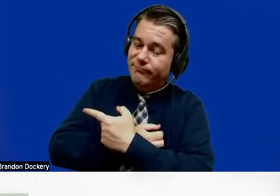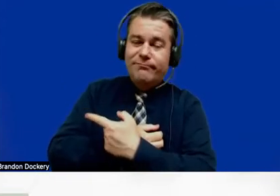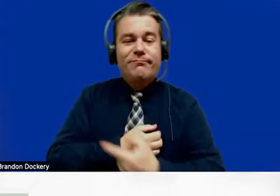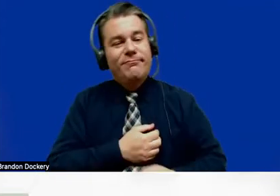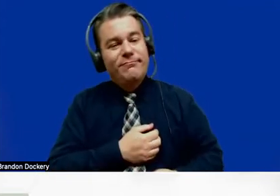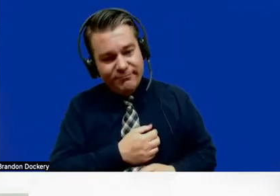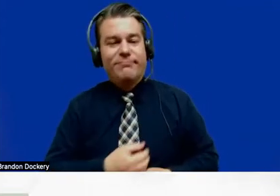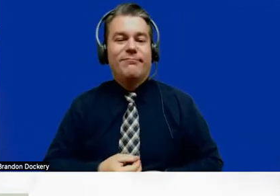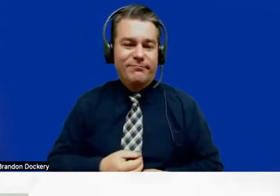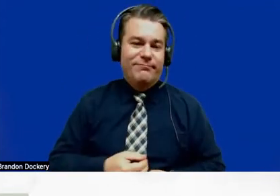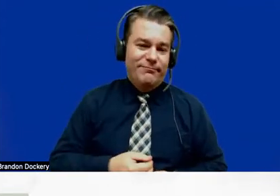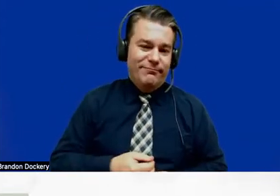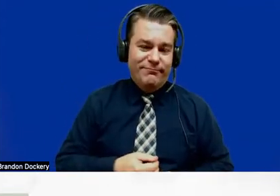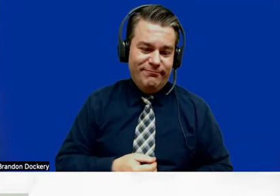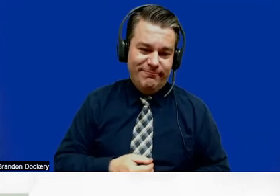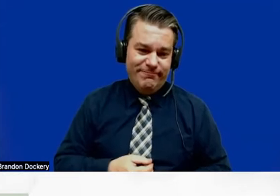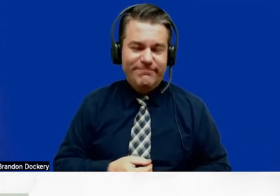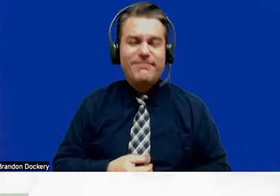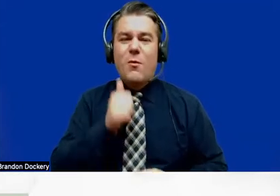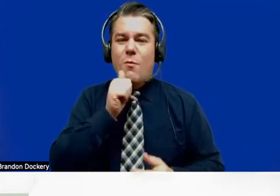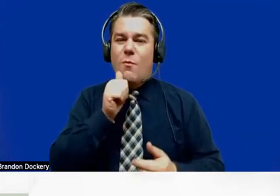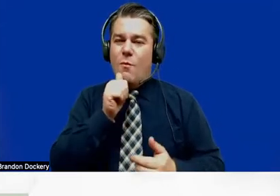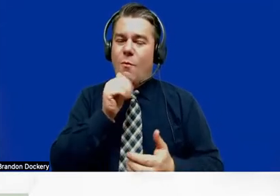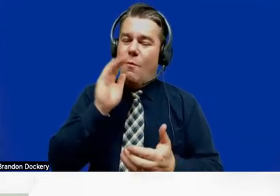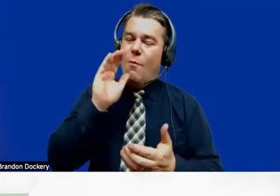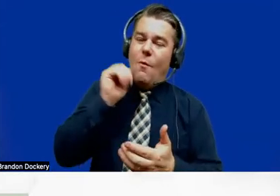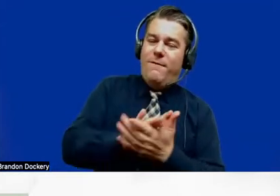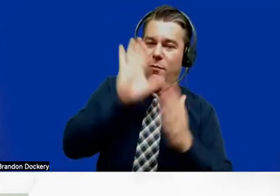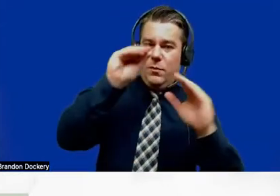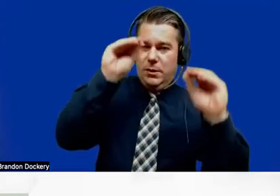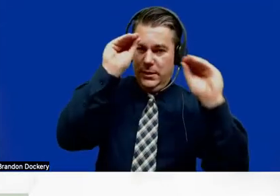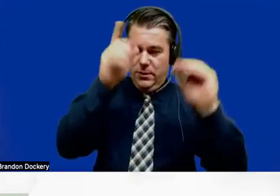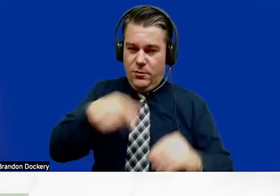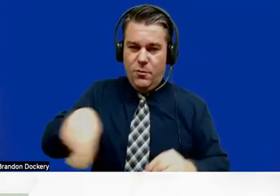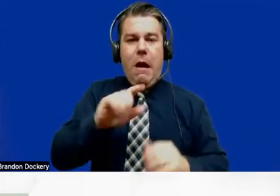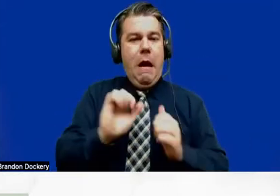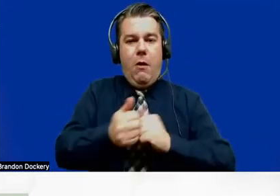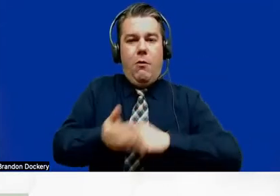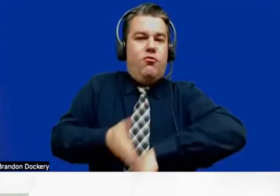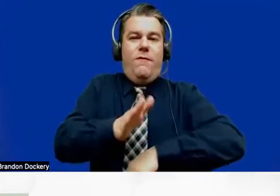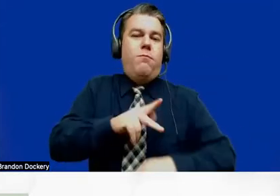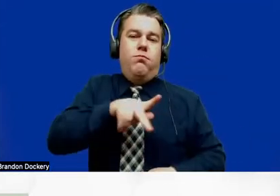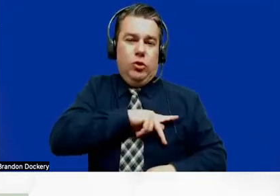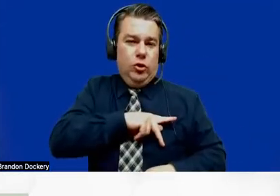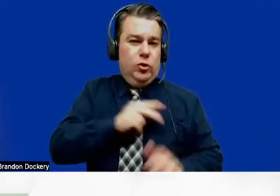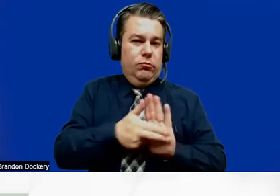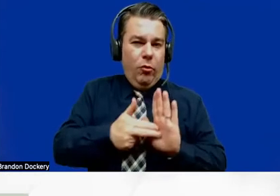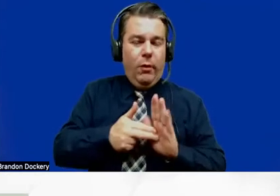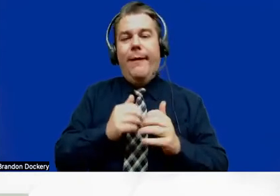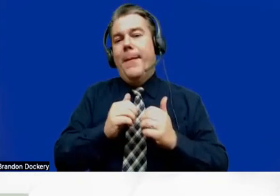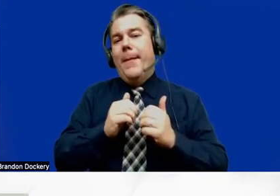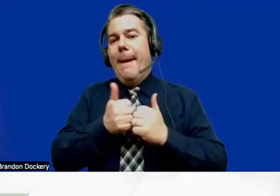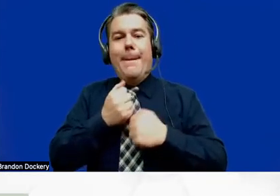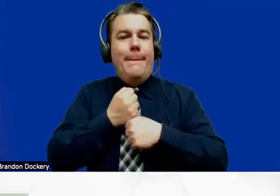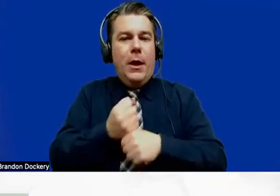Messy Upgrade. She's going to be teaching you how to improve your personal brand, how to make graphics, how to take pictures,